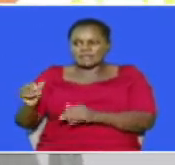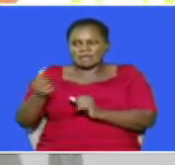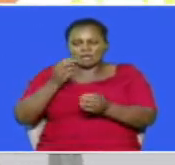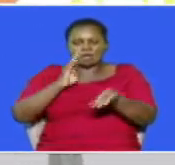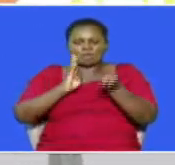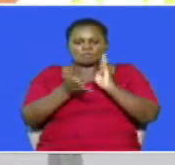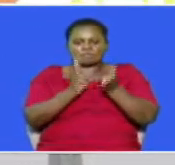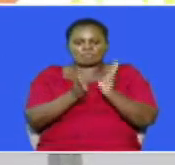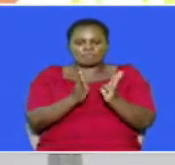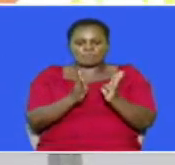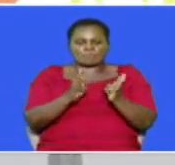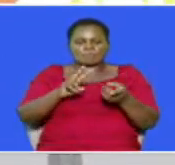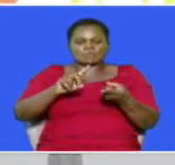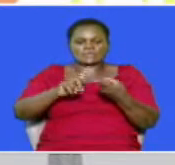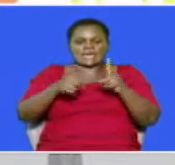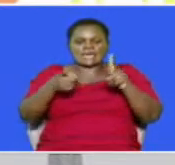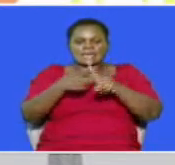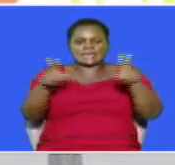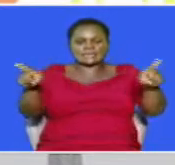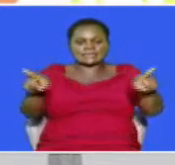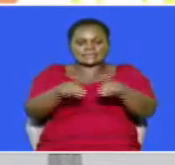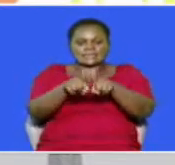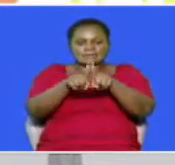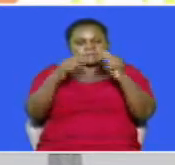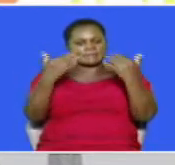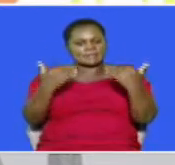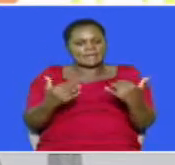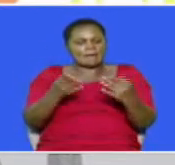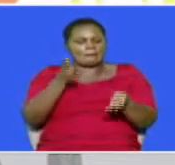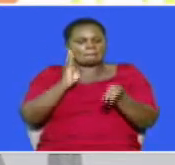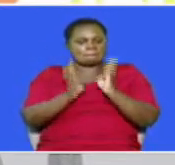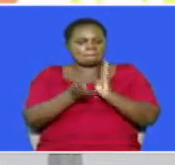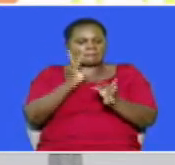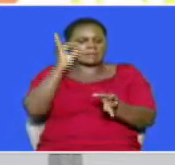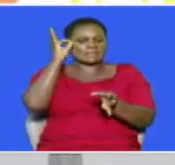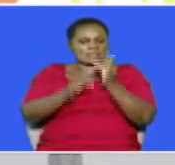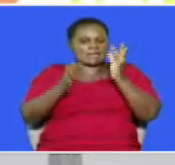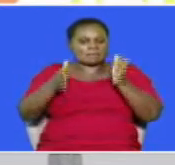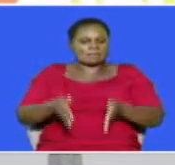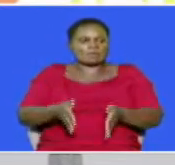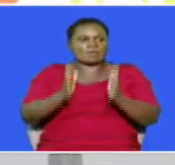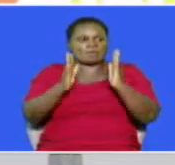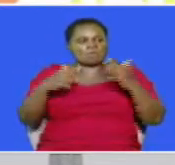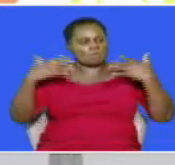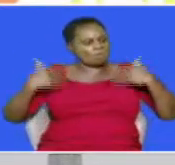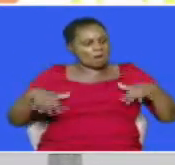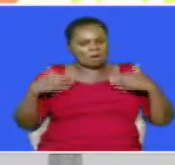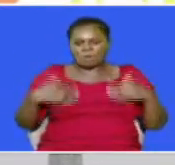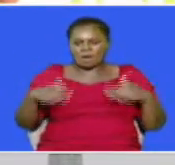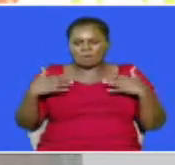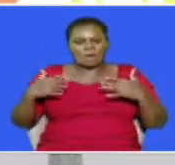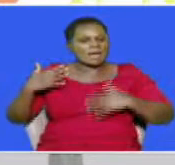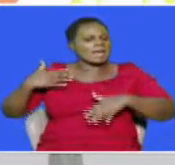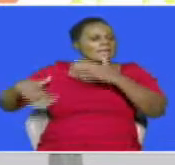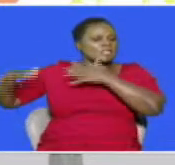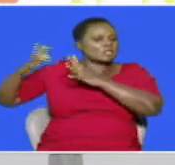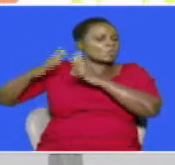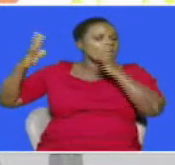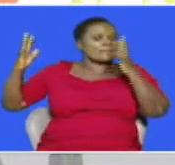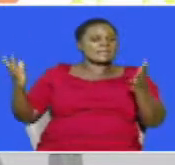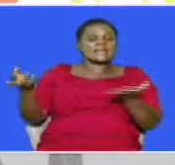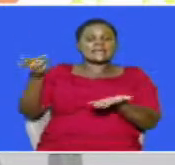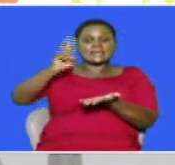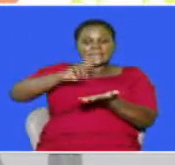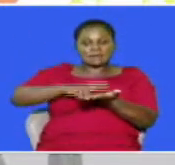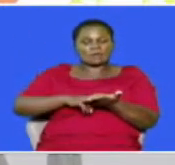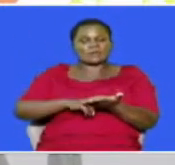of that caliber. Running on an expressway, never been done also. So it's historic in many, many ways.